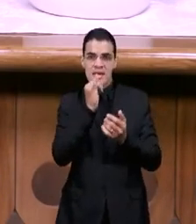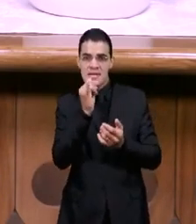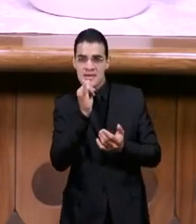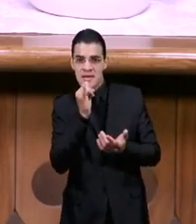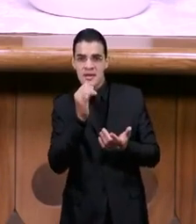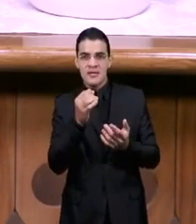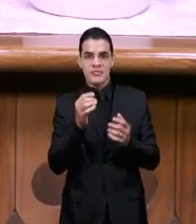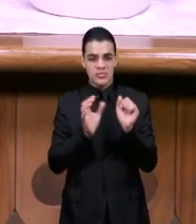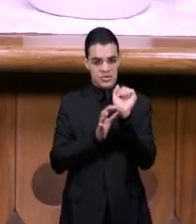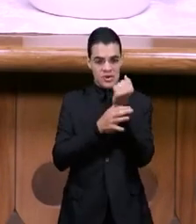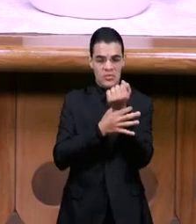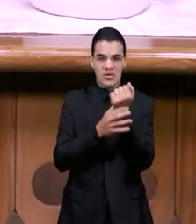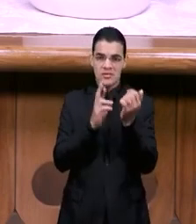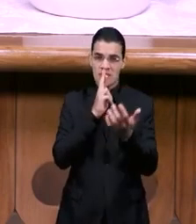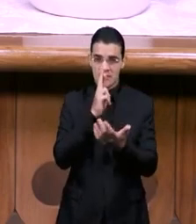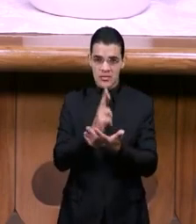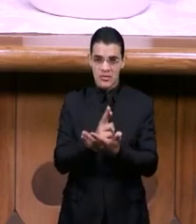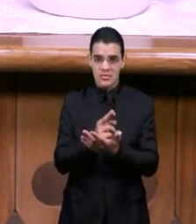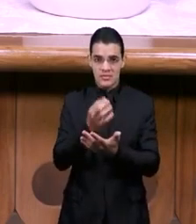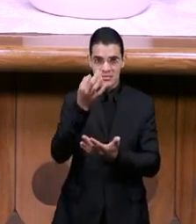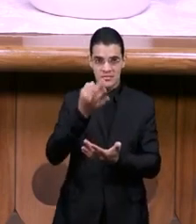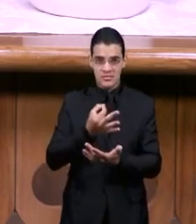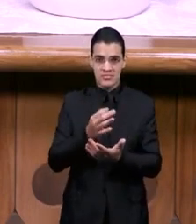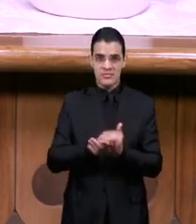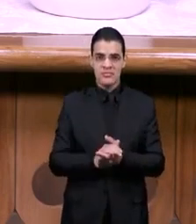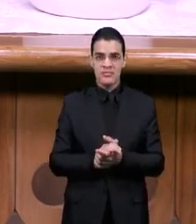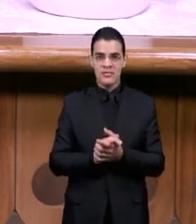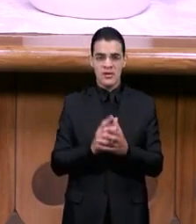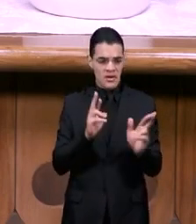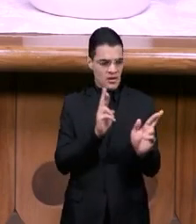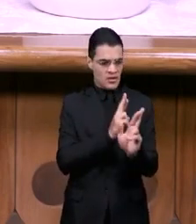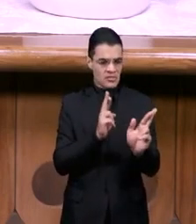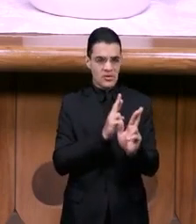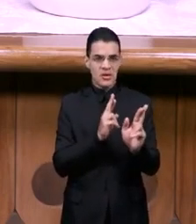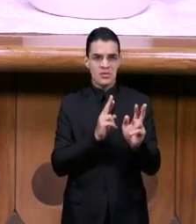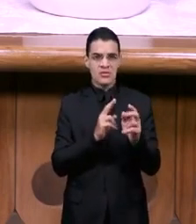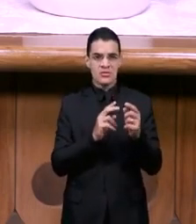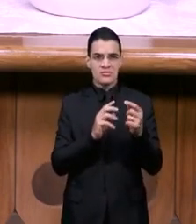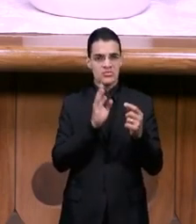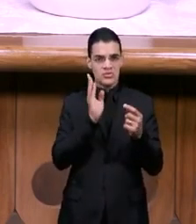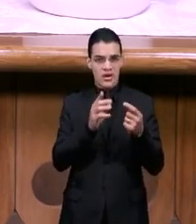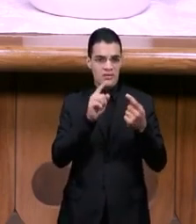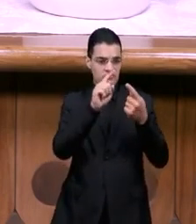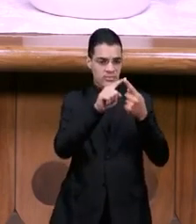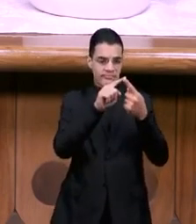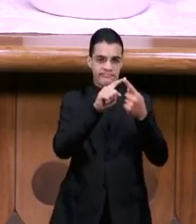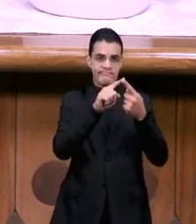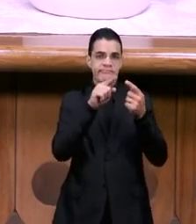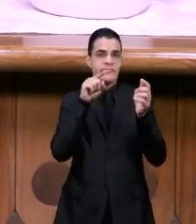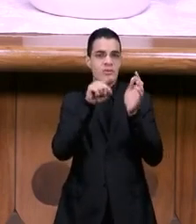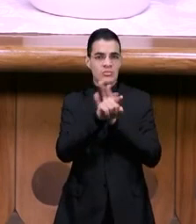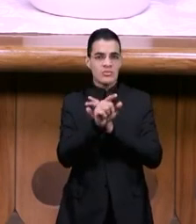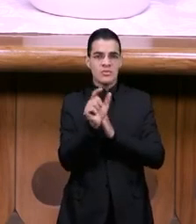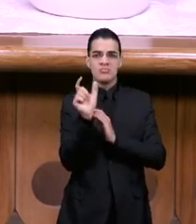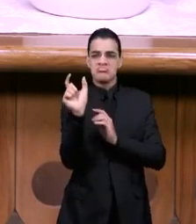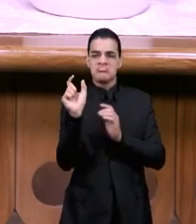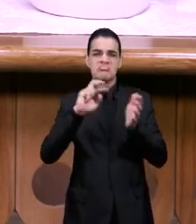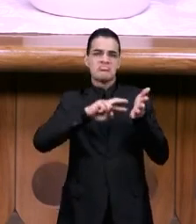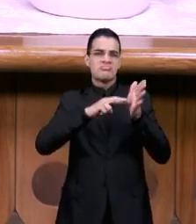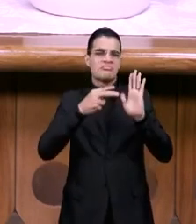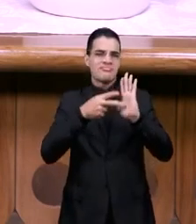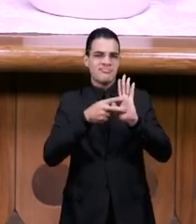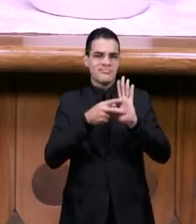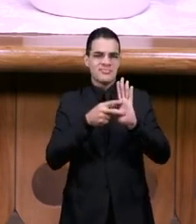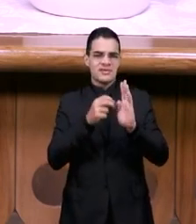example in the answer regarding these two aspects of the question. The first one was